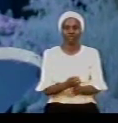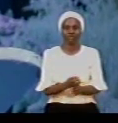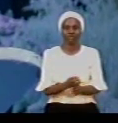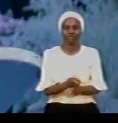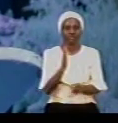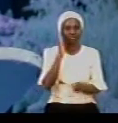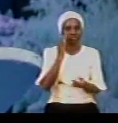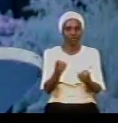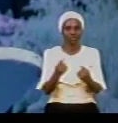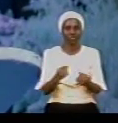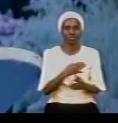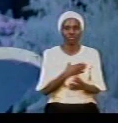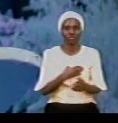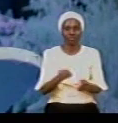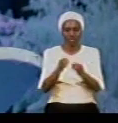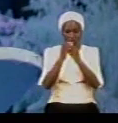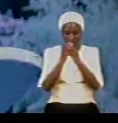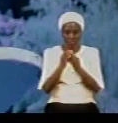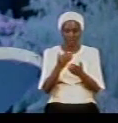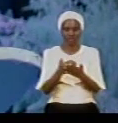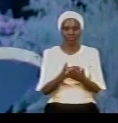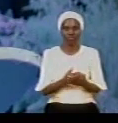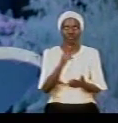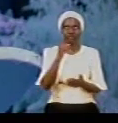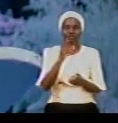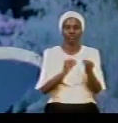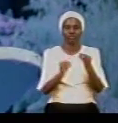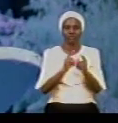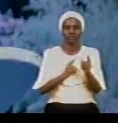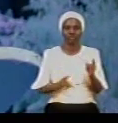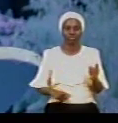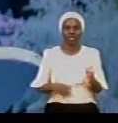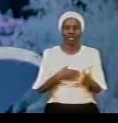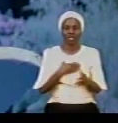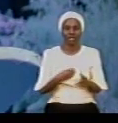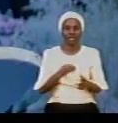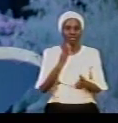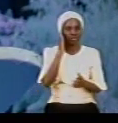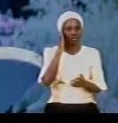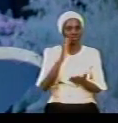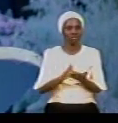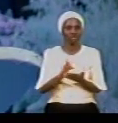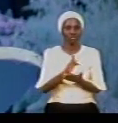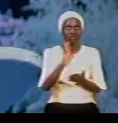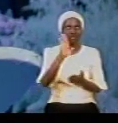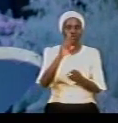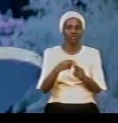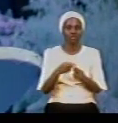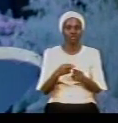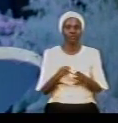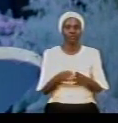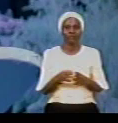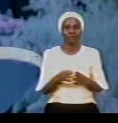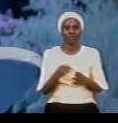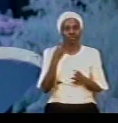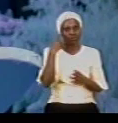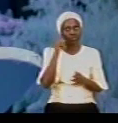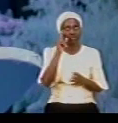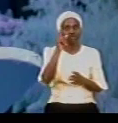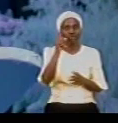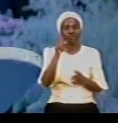shall glorify thy name. For thou art great and doest wondrous